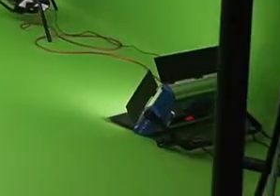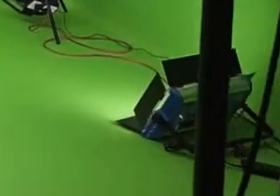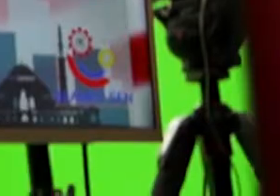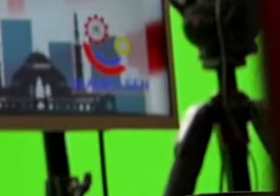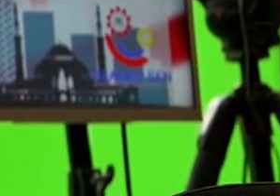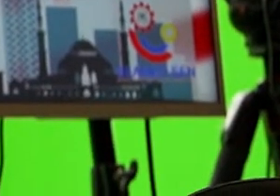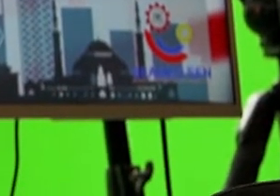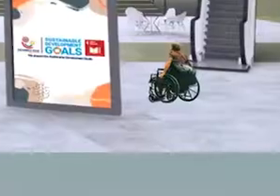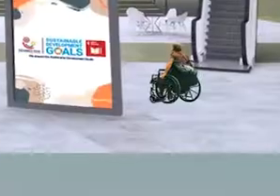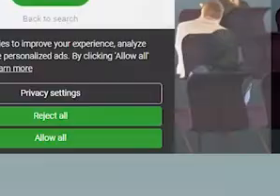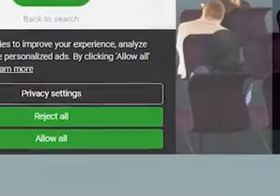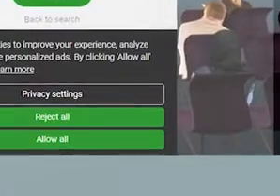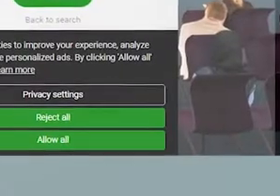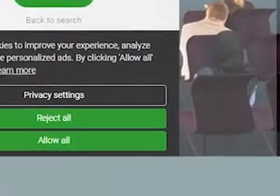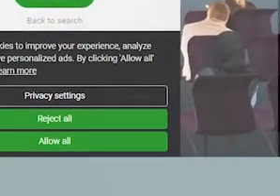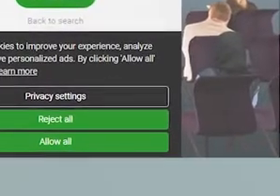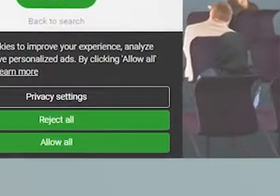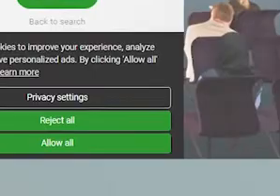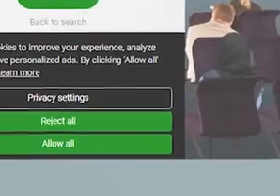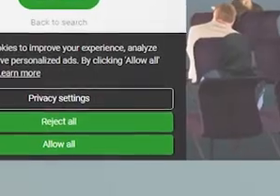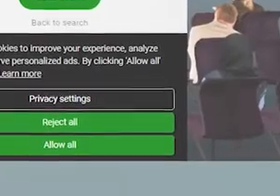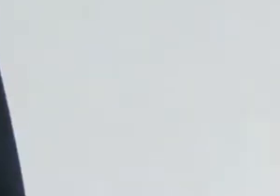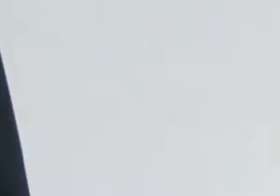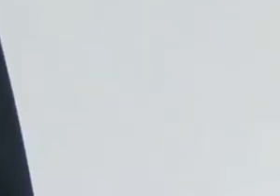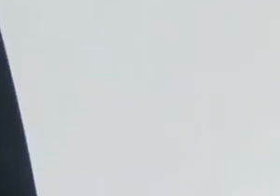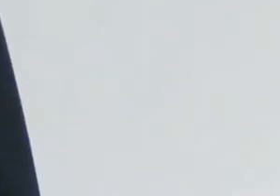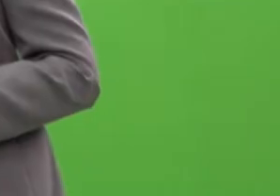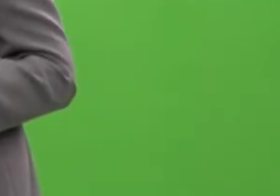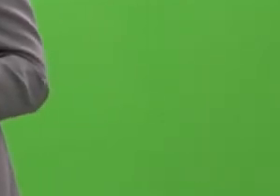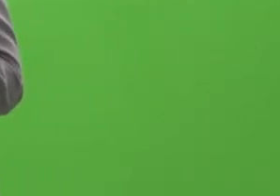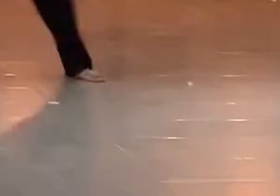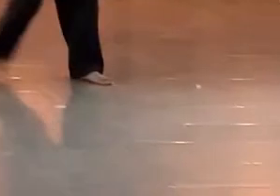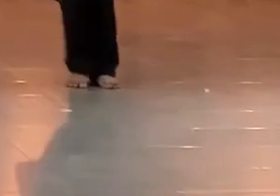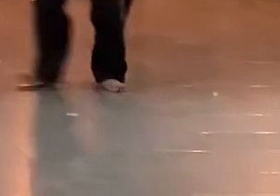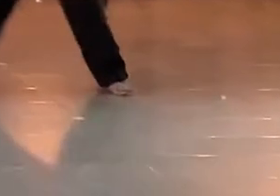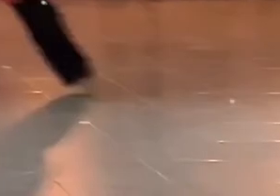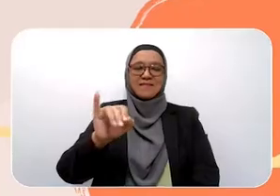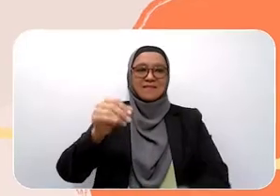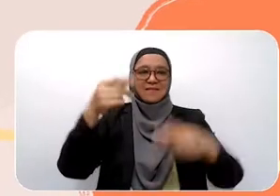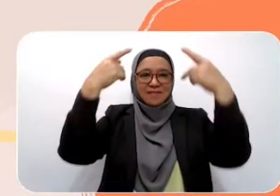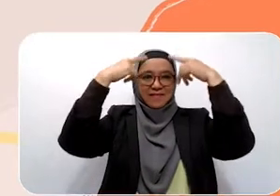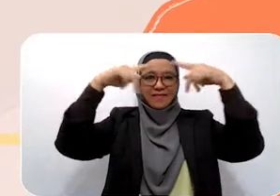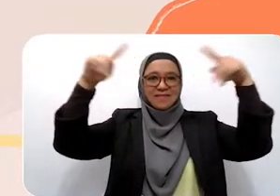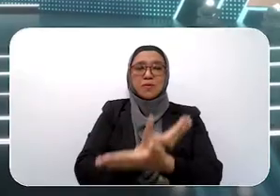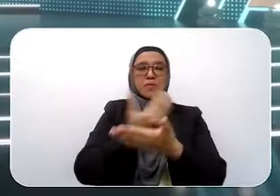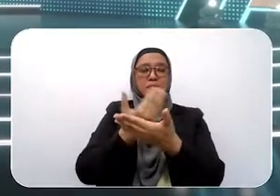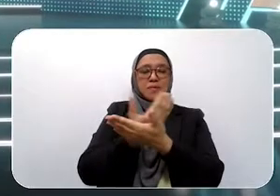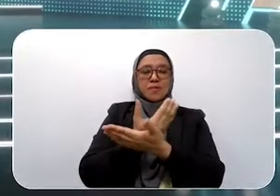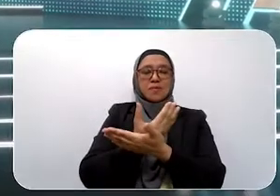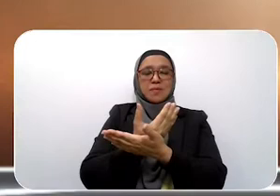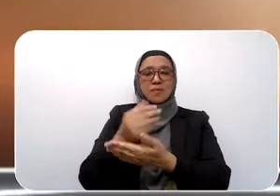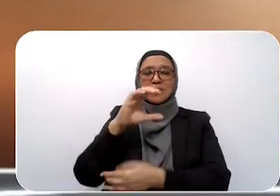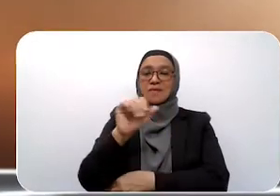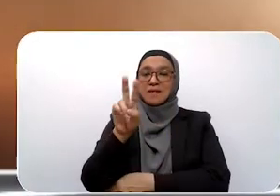Dr. Hajar Hanani Haroon Rasid, Director of Senior Sen to deliver the welcoming remarks. The 4th